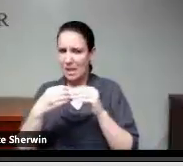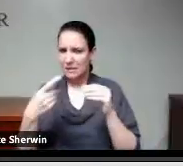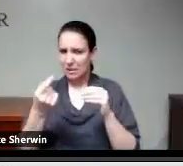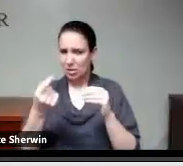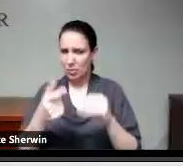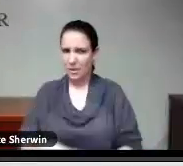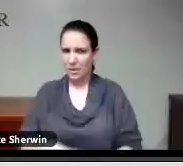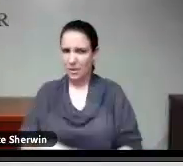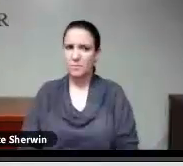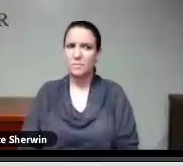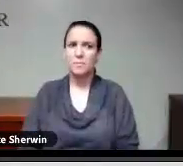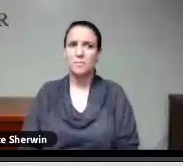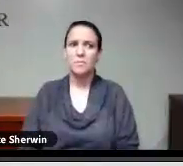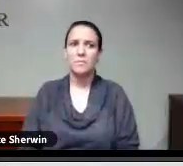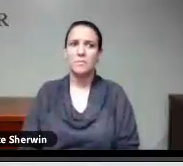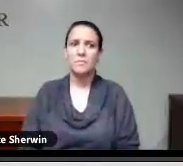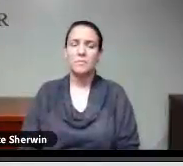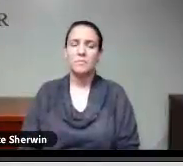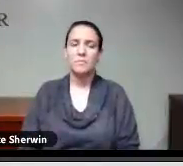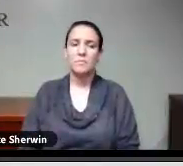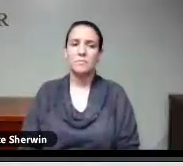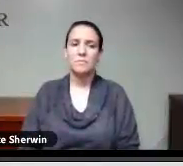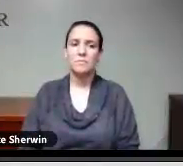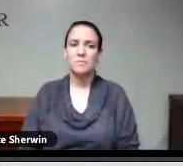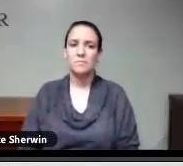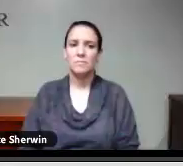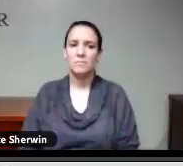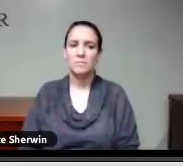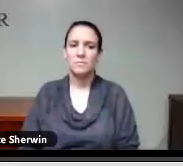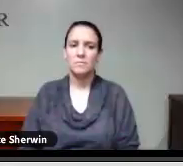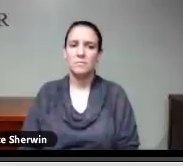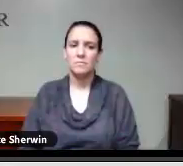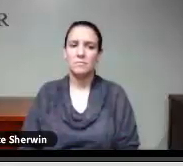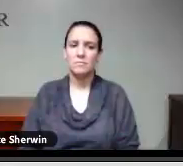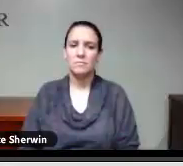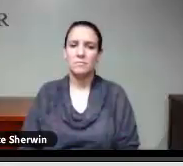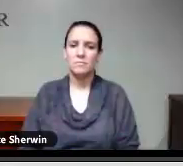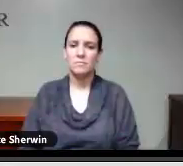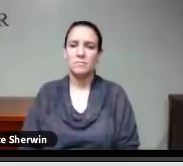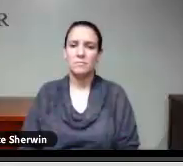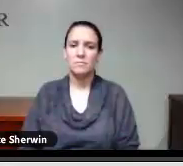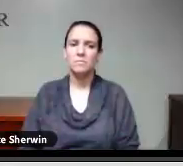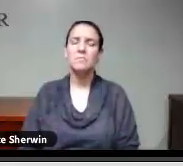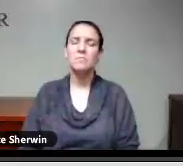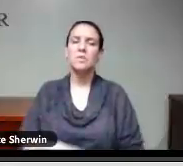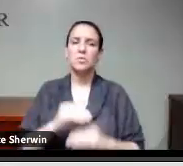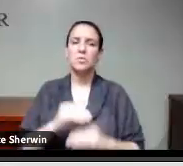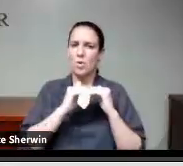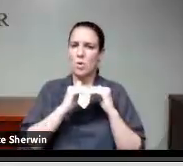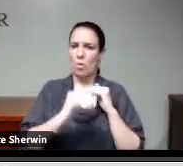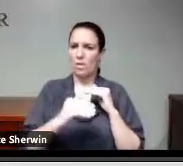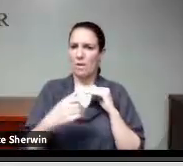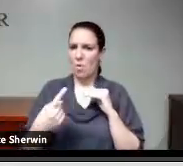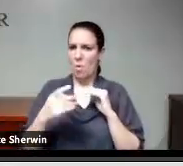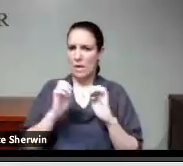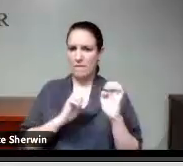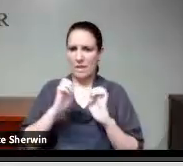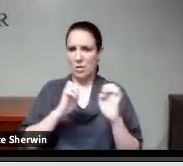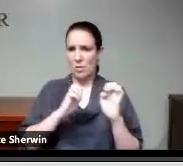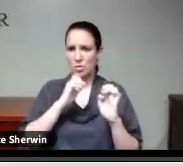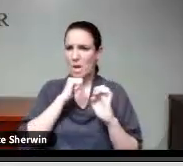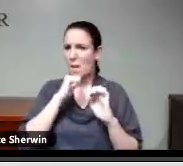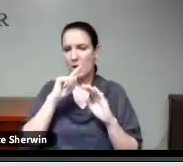out. So some of the ways that you can go about level 1 evaluation, and I'm not going to spend a lot of time on